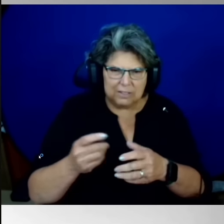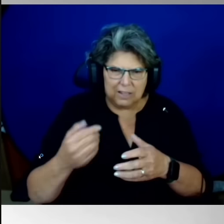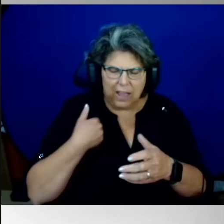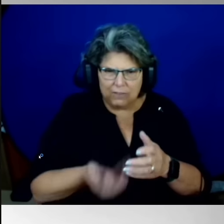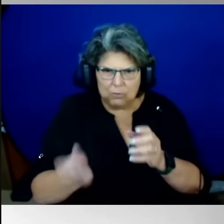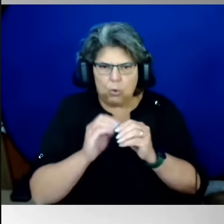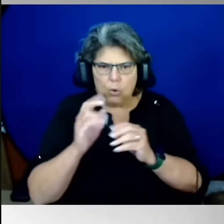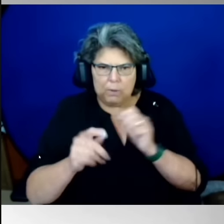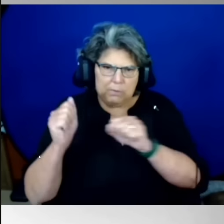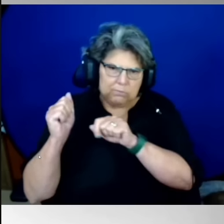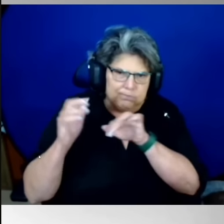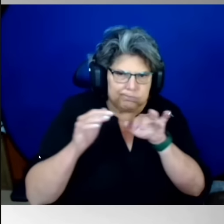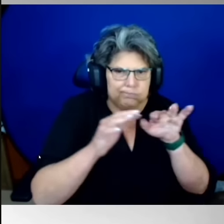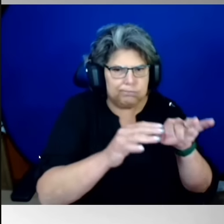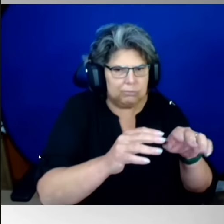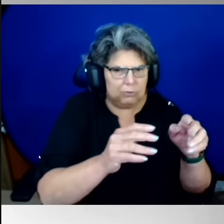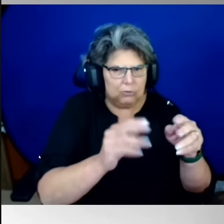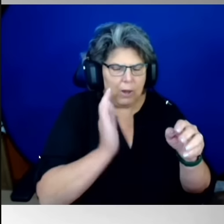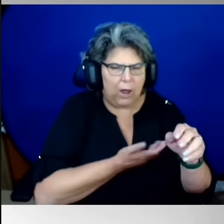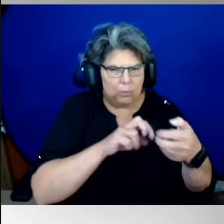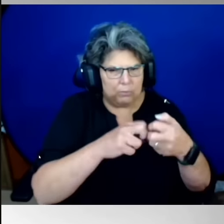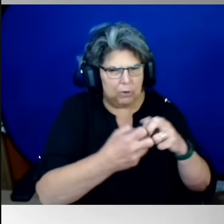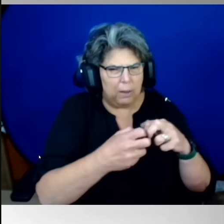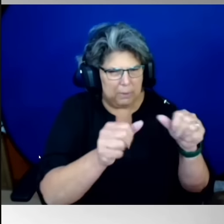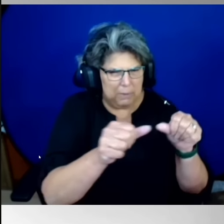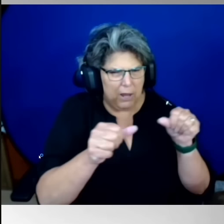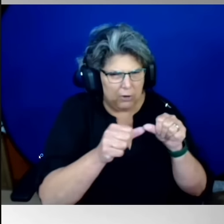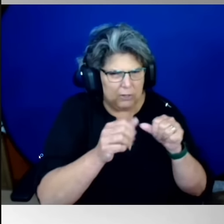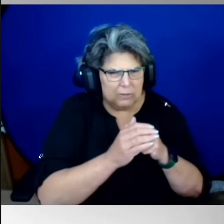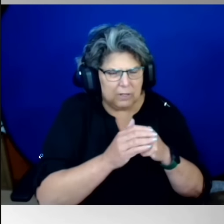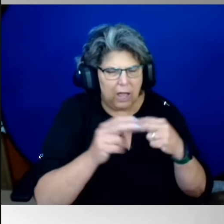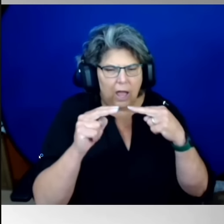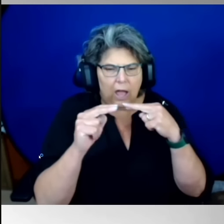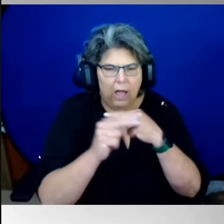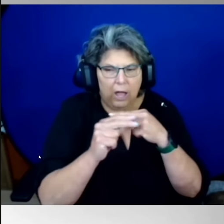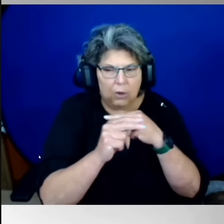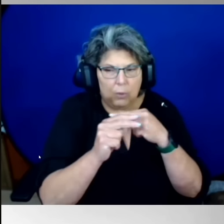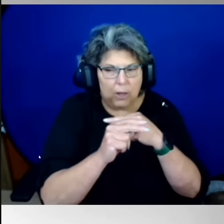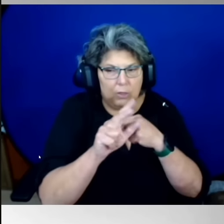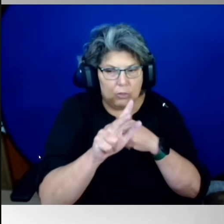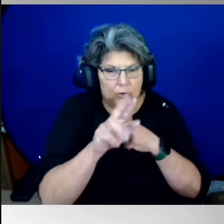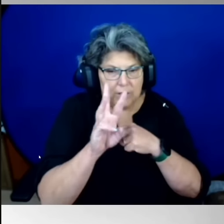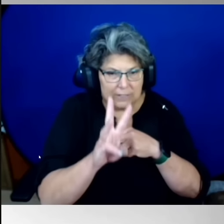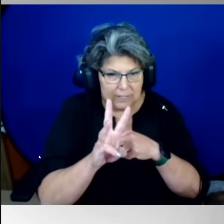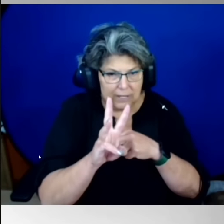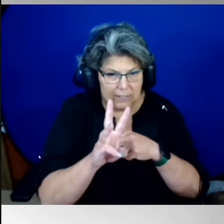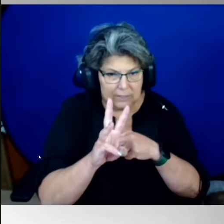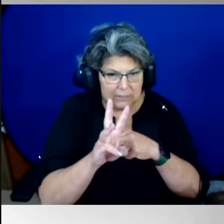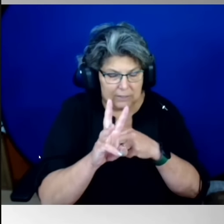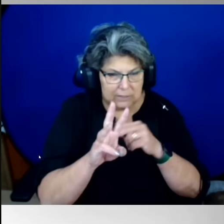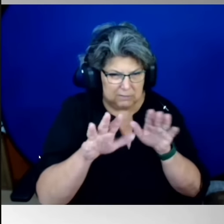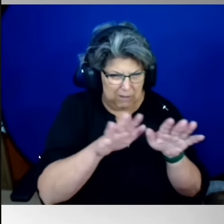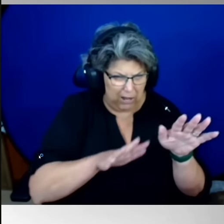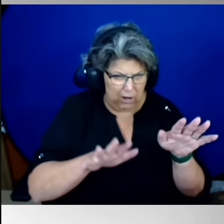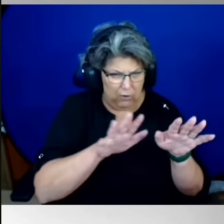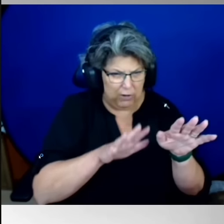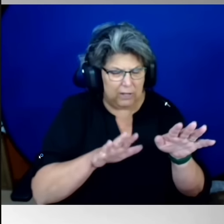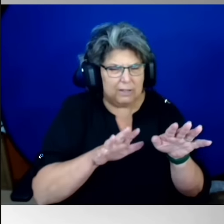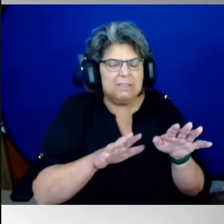have been our problem areas. In the Highway 36 corridor, we also had the fire take